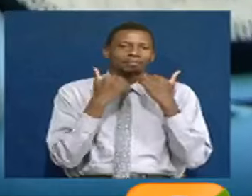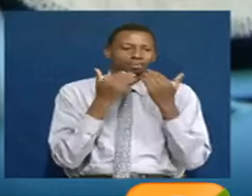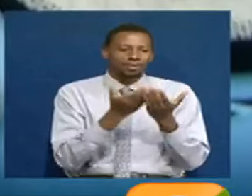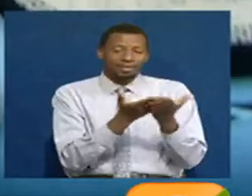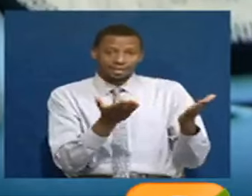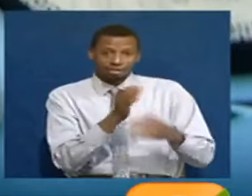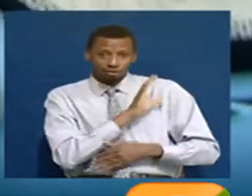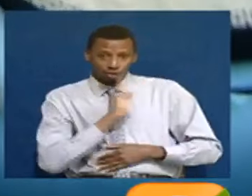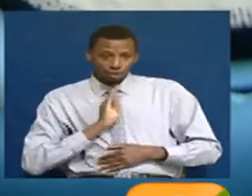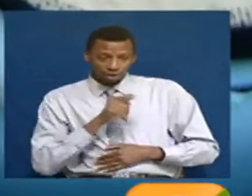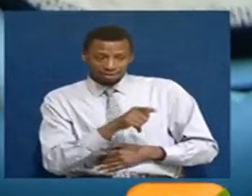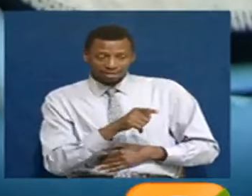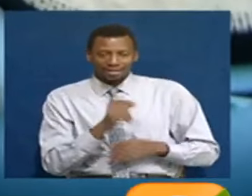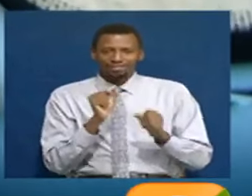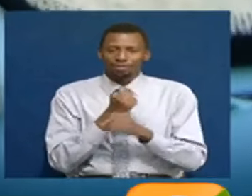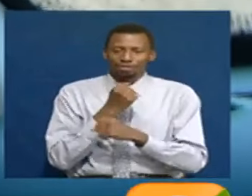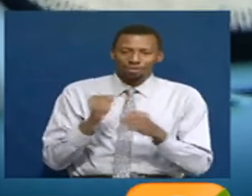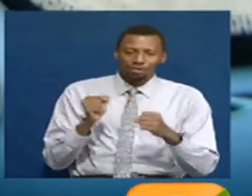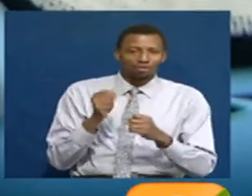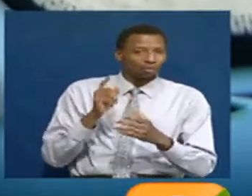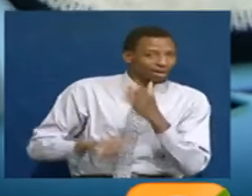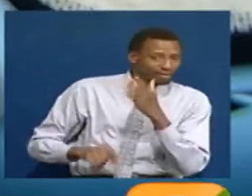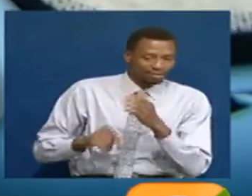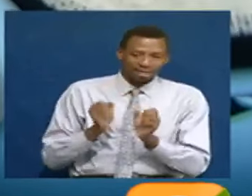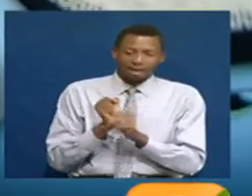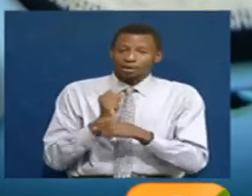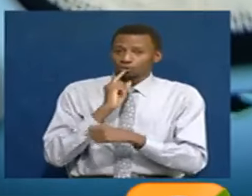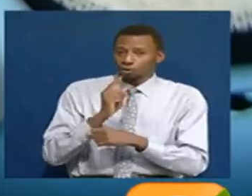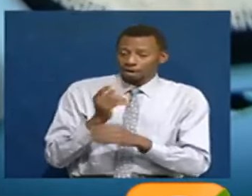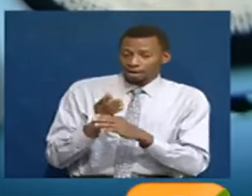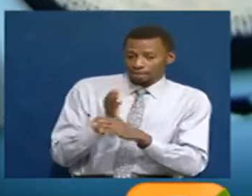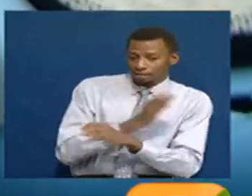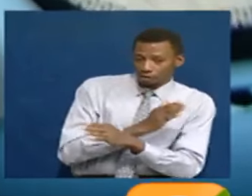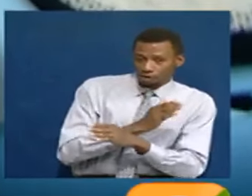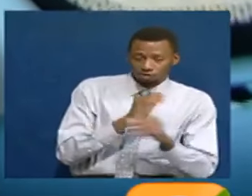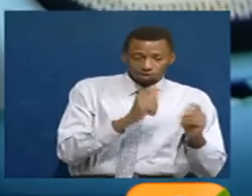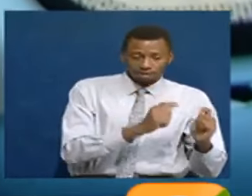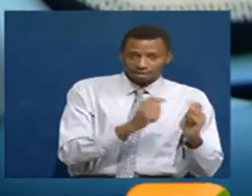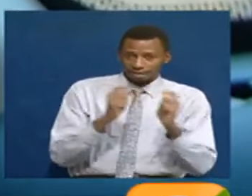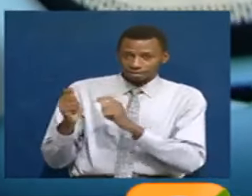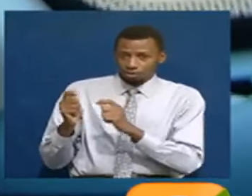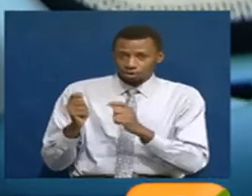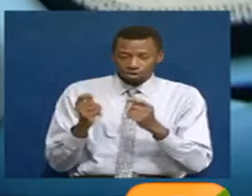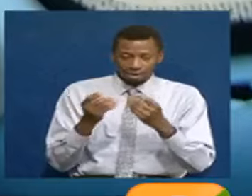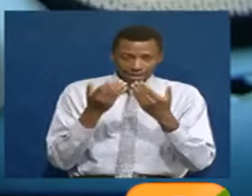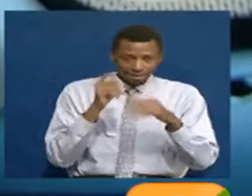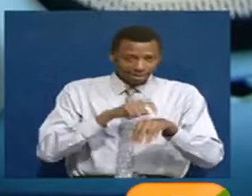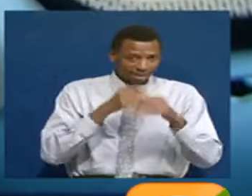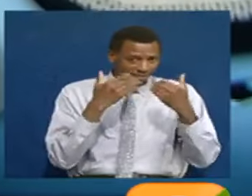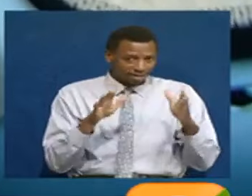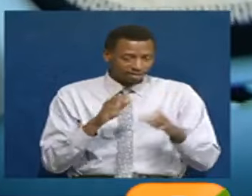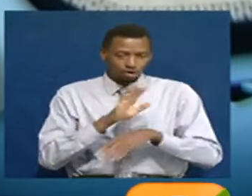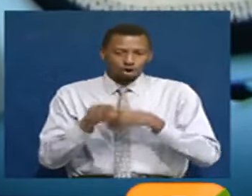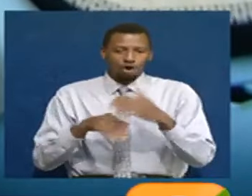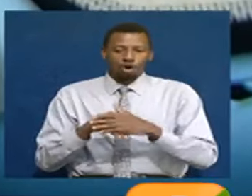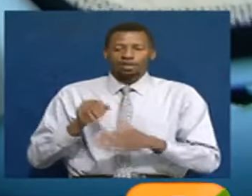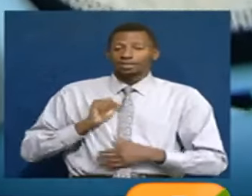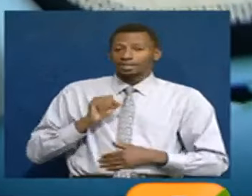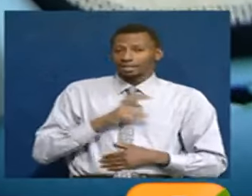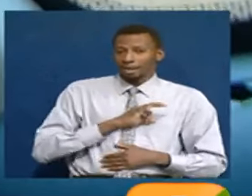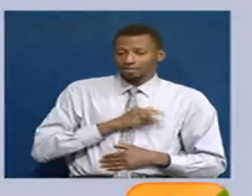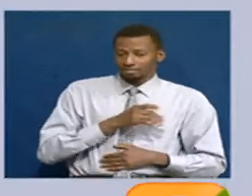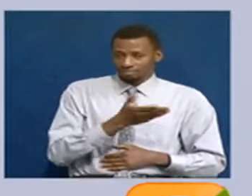able to ensure that before the transition expires, that all staff should have known where they're